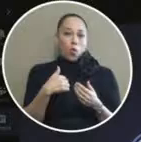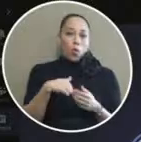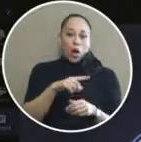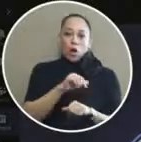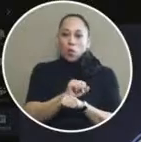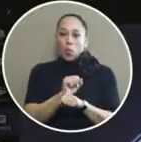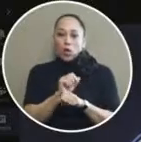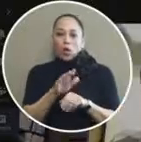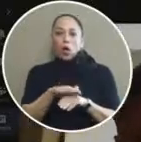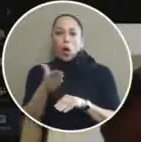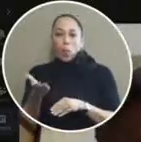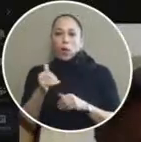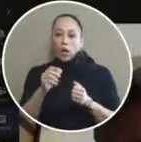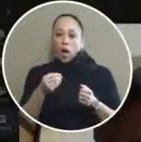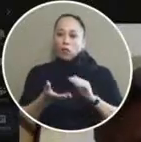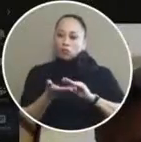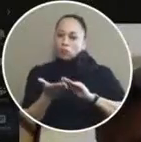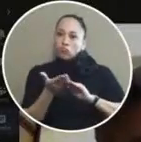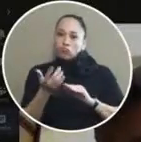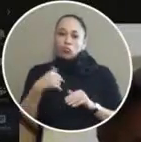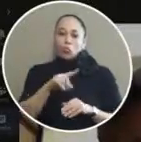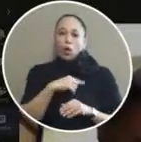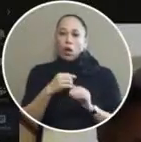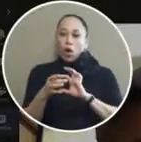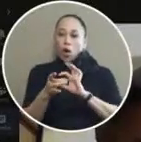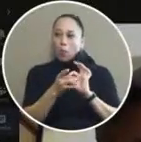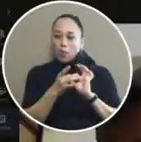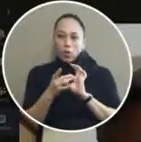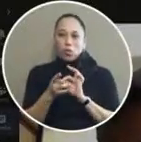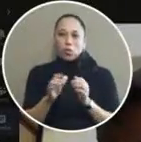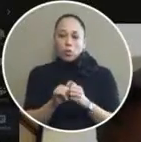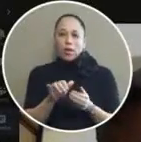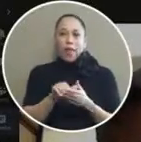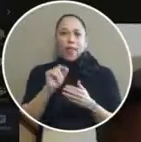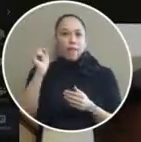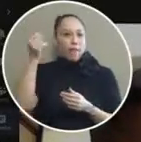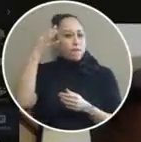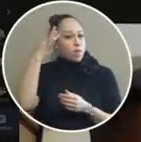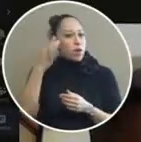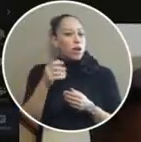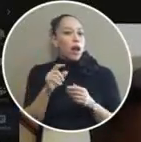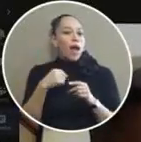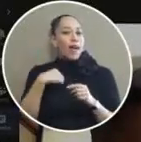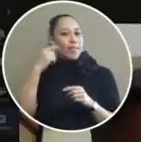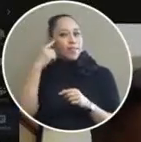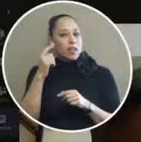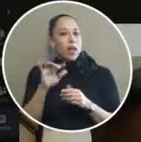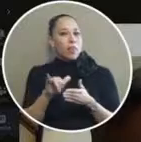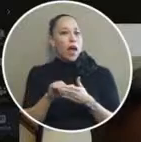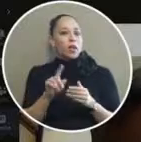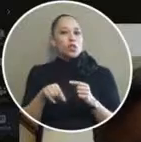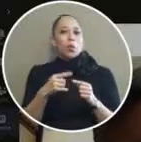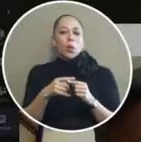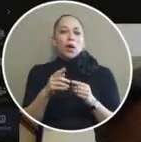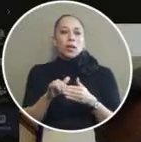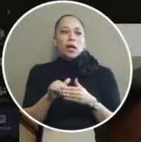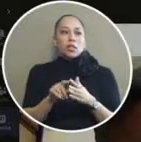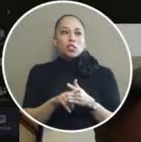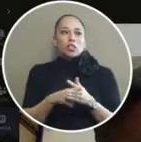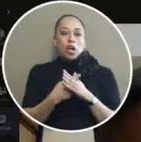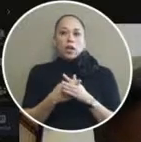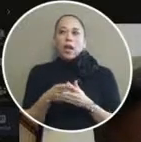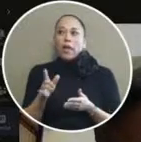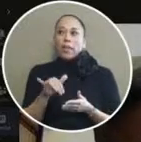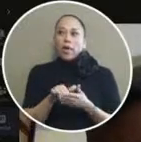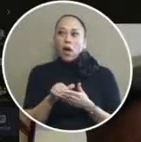working at opening up and running. We have complete cooperation with them on that. The federal drive-through lane, I believe, where this started,